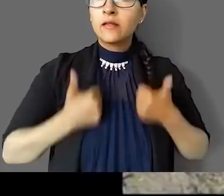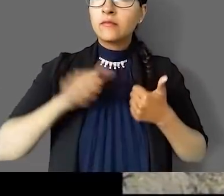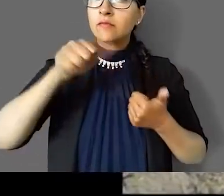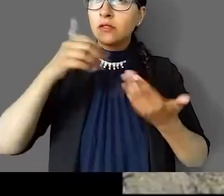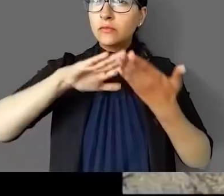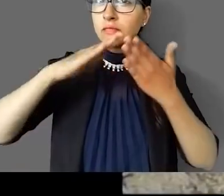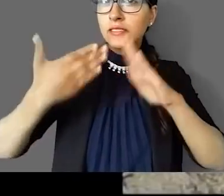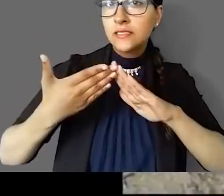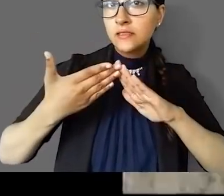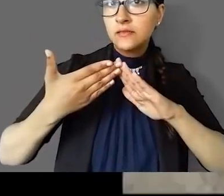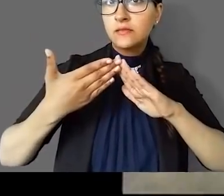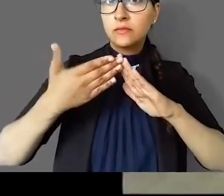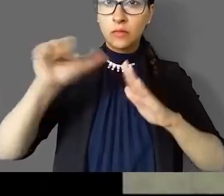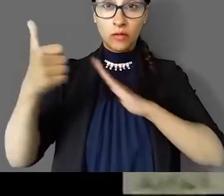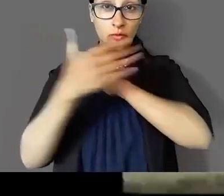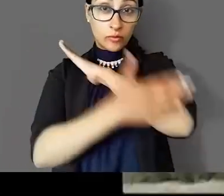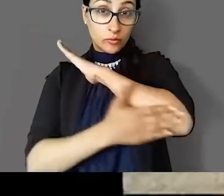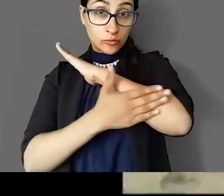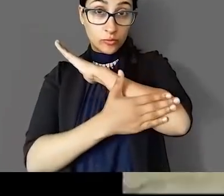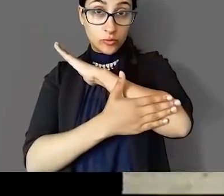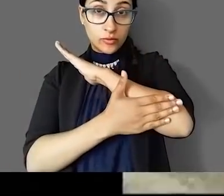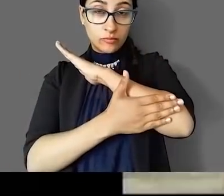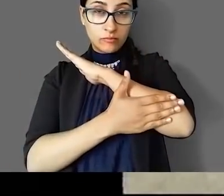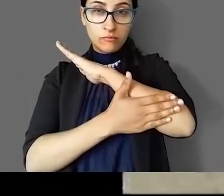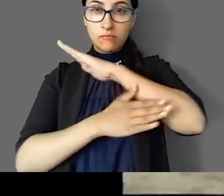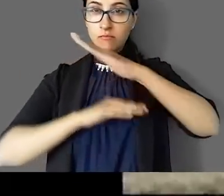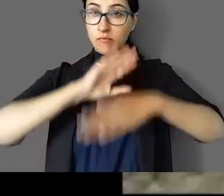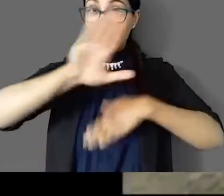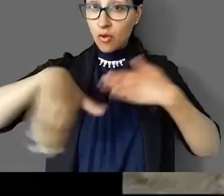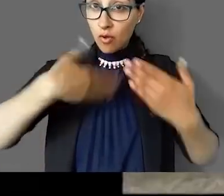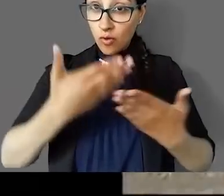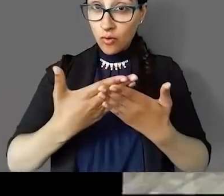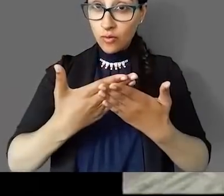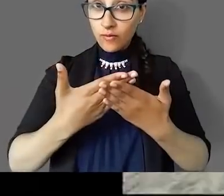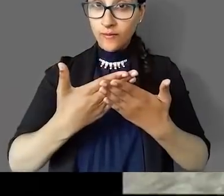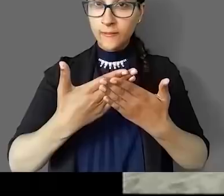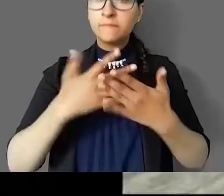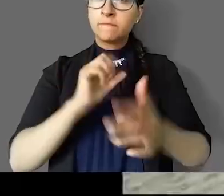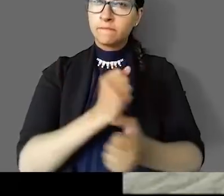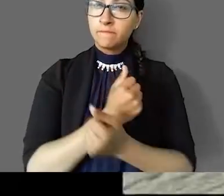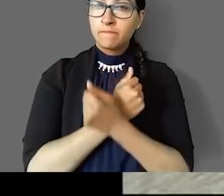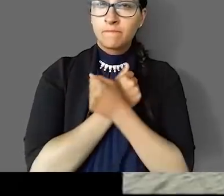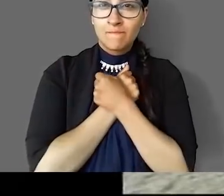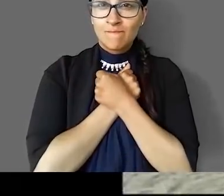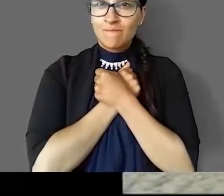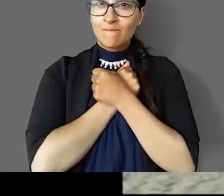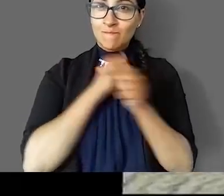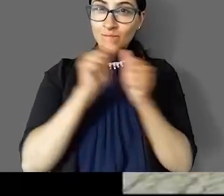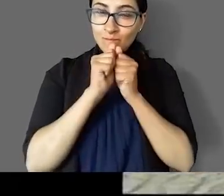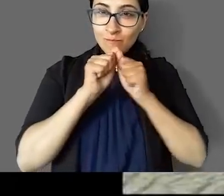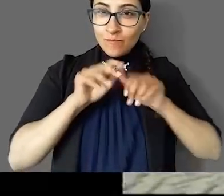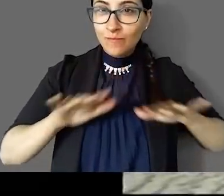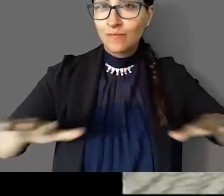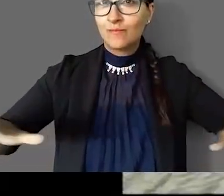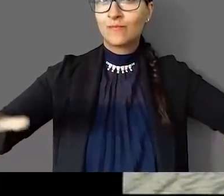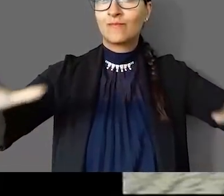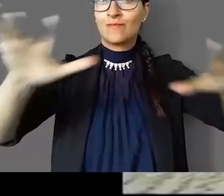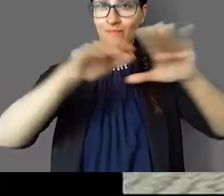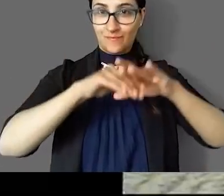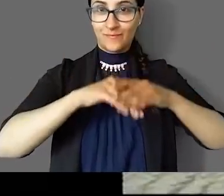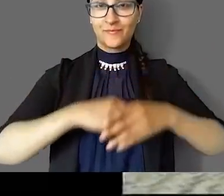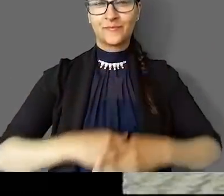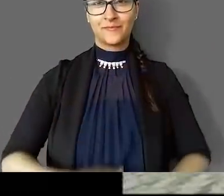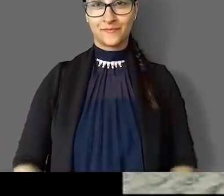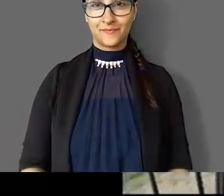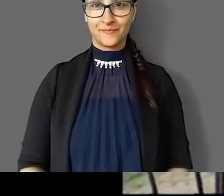be, and some are outside Tajikistan, I give my most affectionate loving